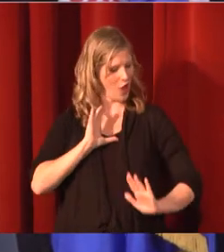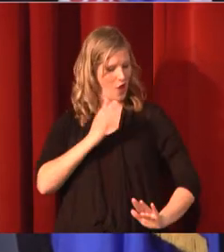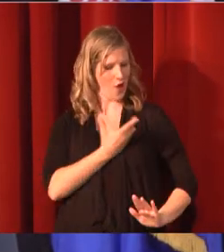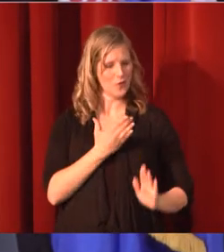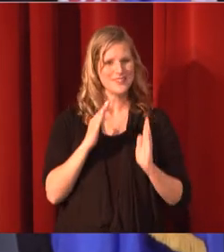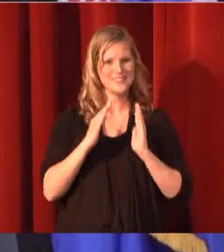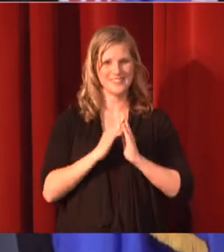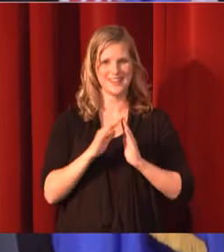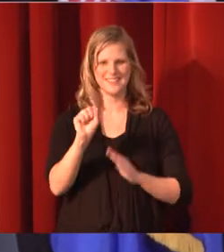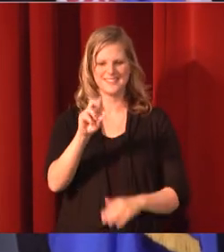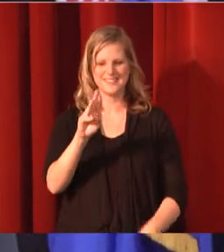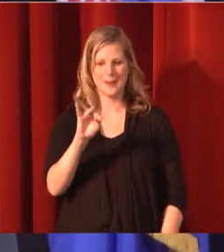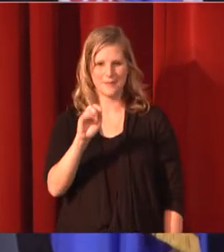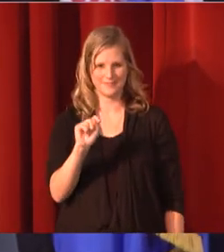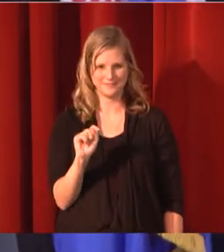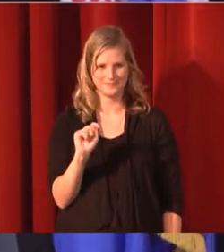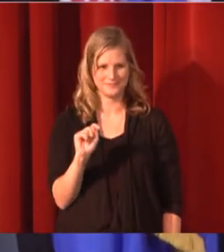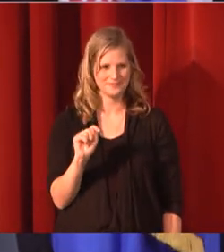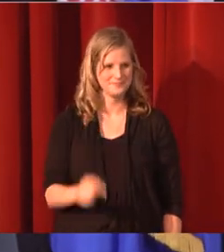summit